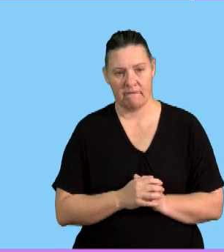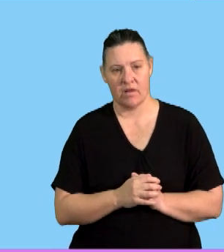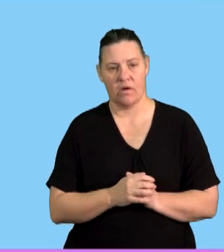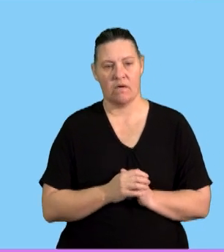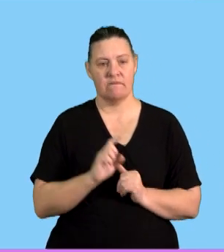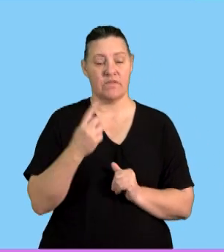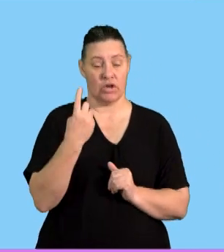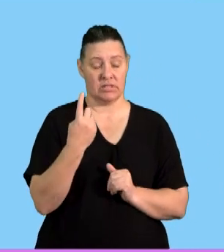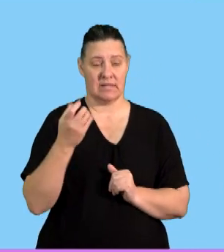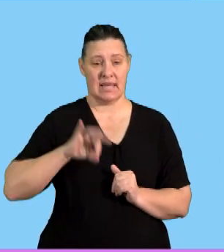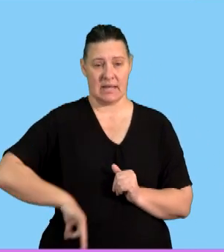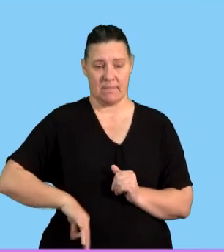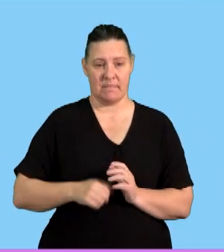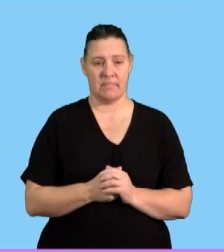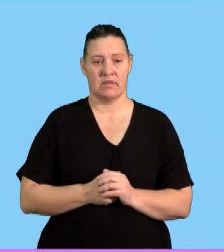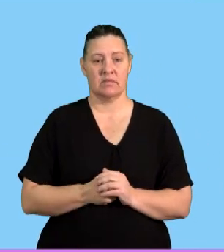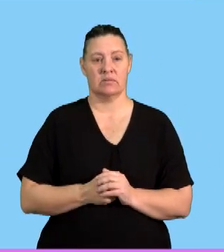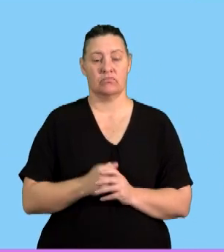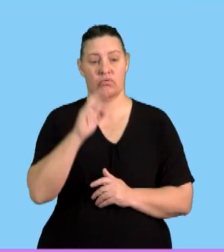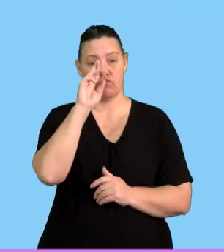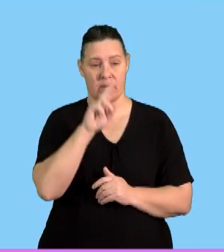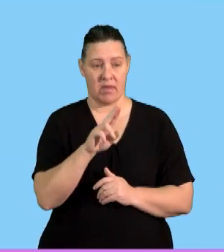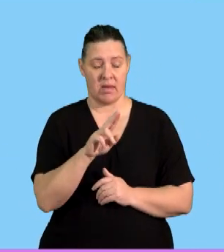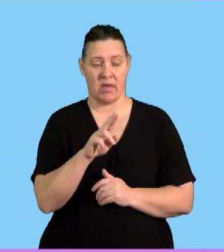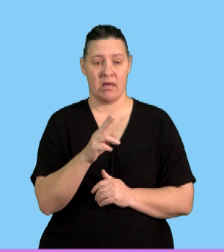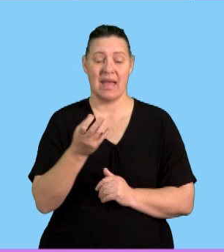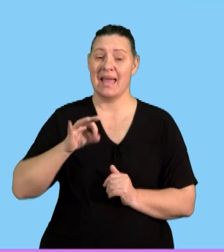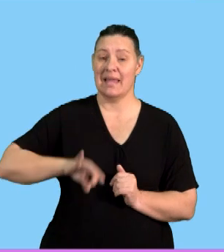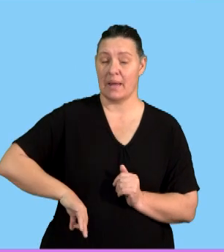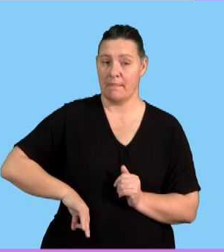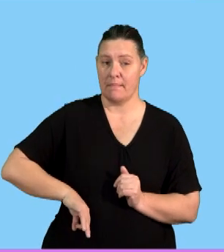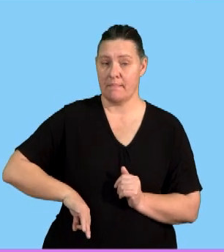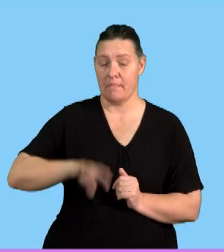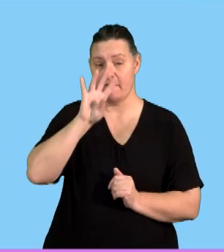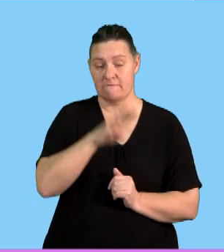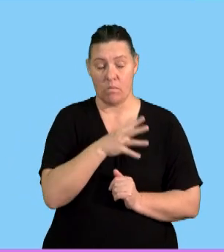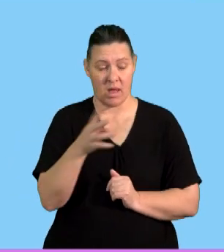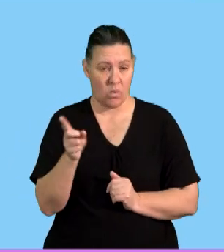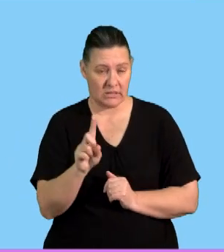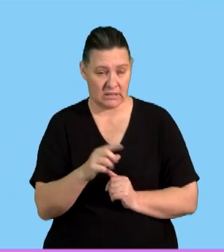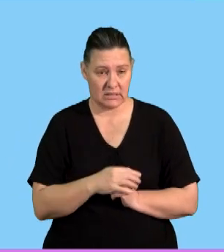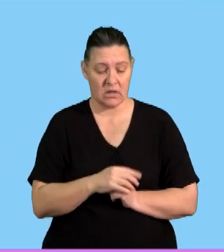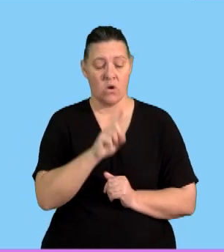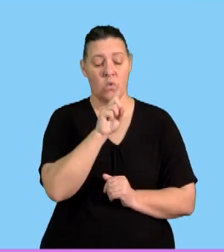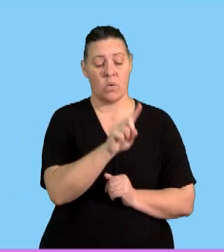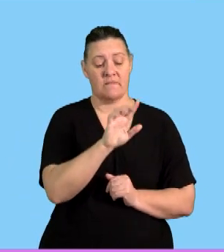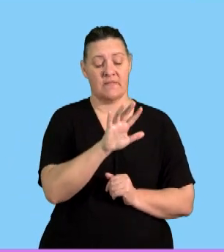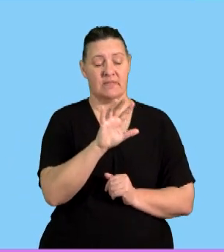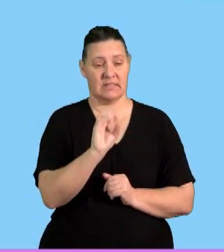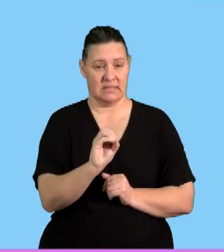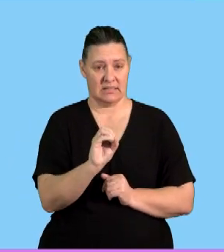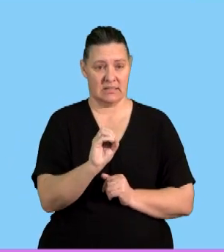us the income. Now remember, our income formula was